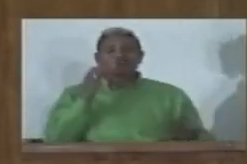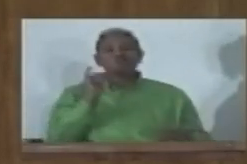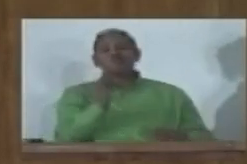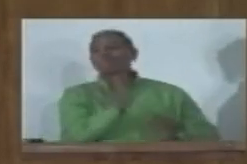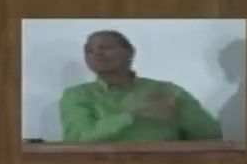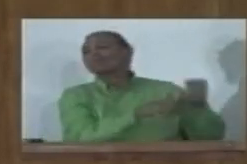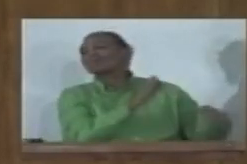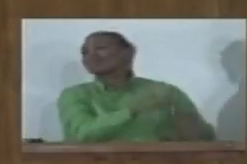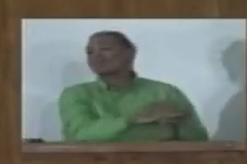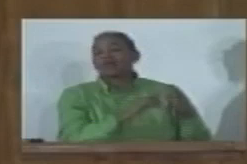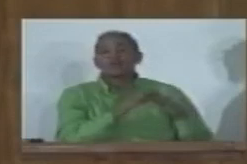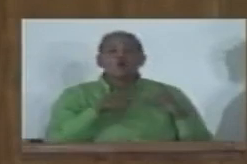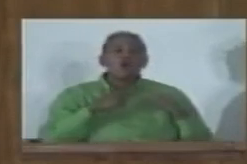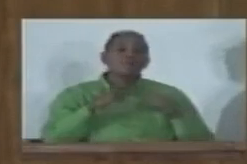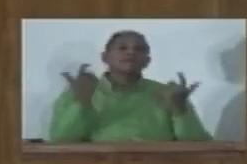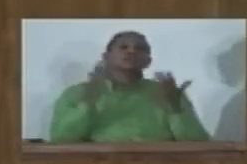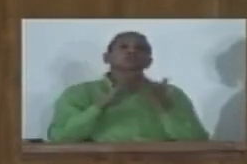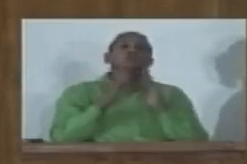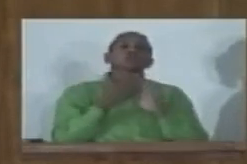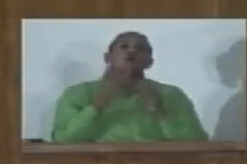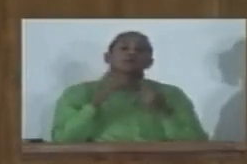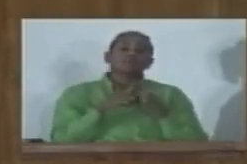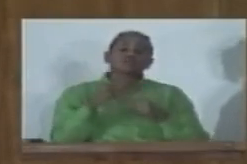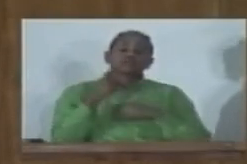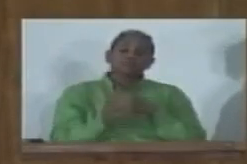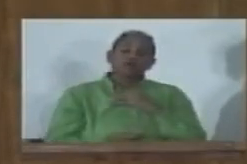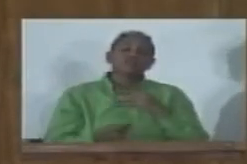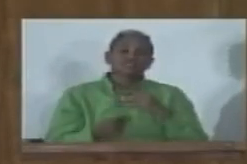in our major towns and parish capitals.